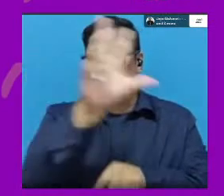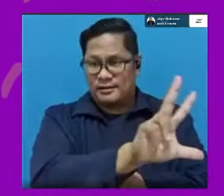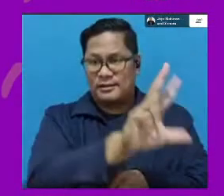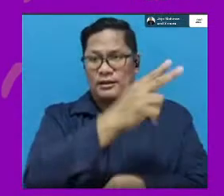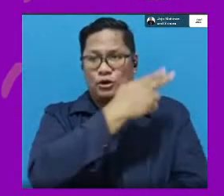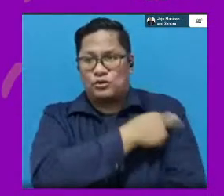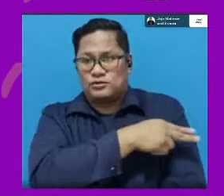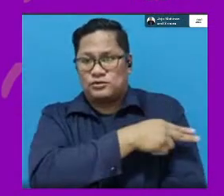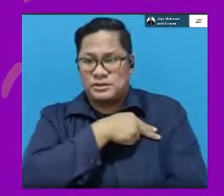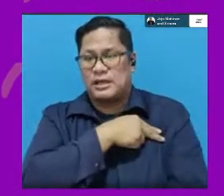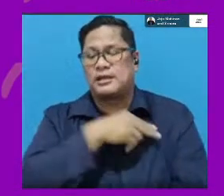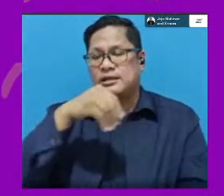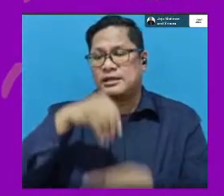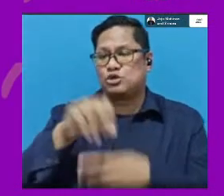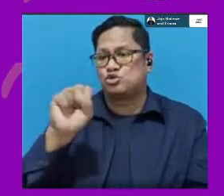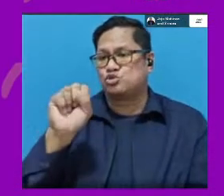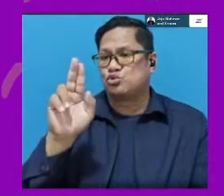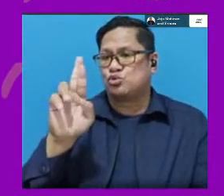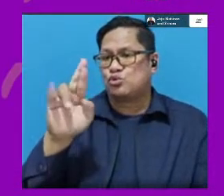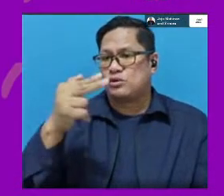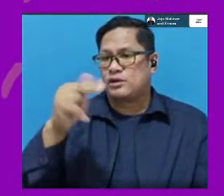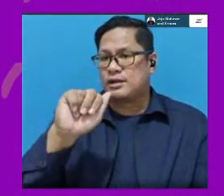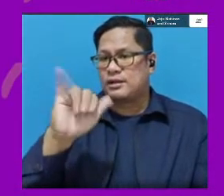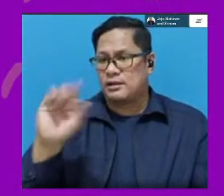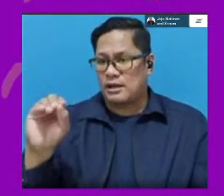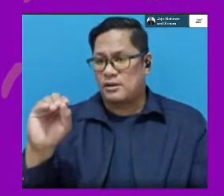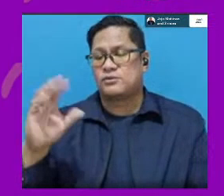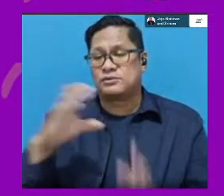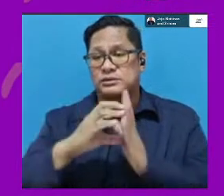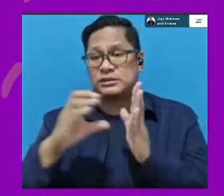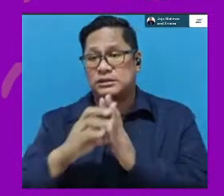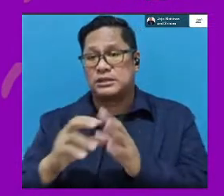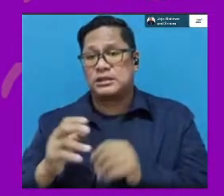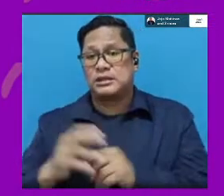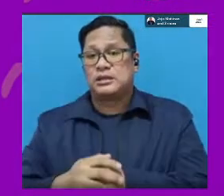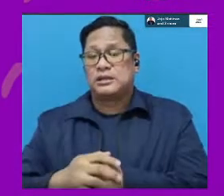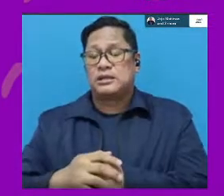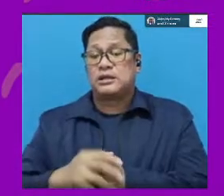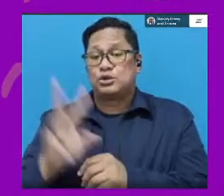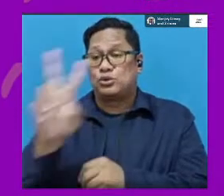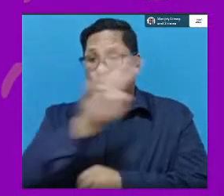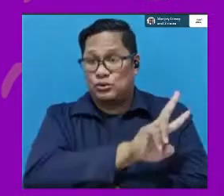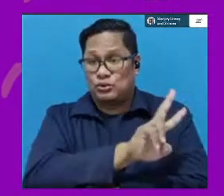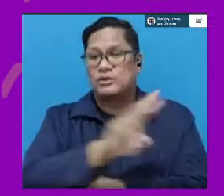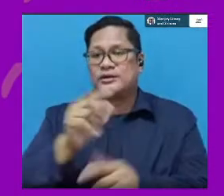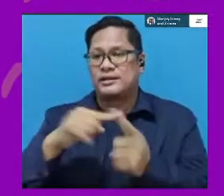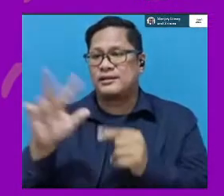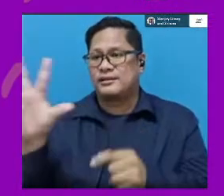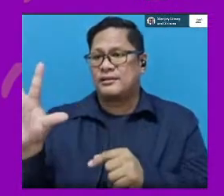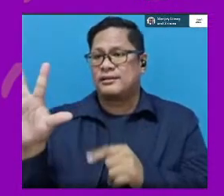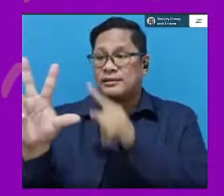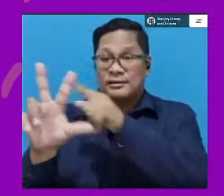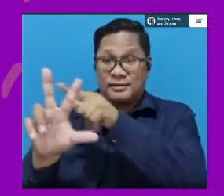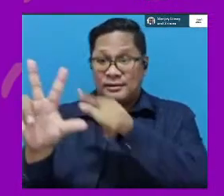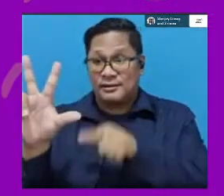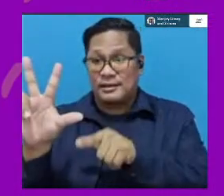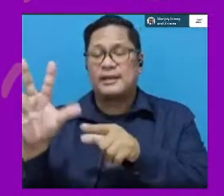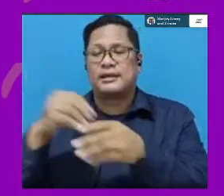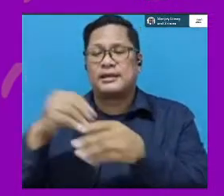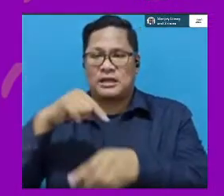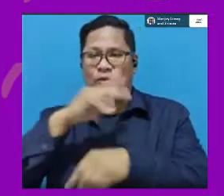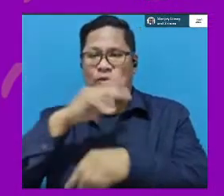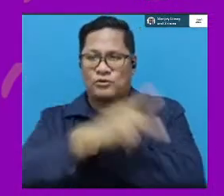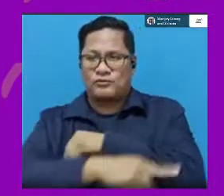City, while 2 of them are in the hospital in Surigao City, while 3 of them are in our provincial care